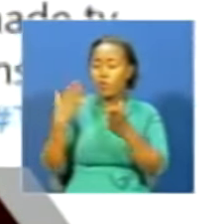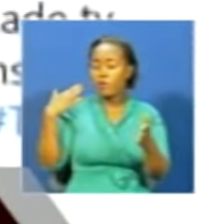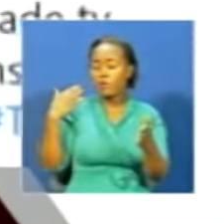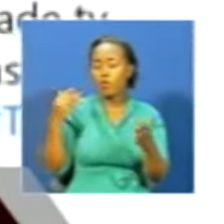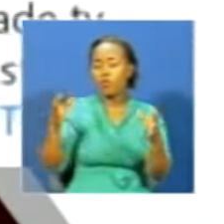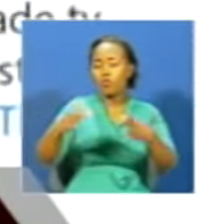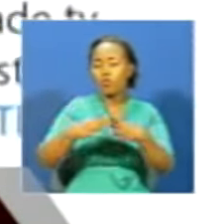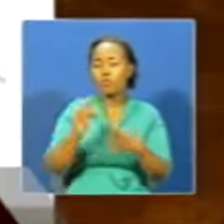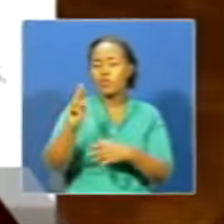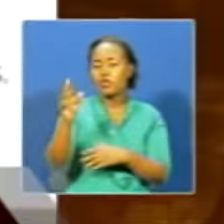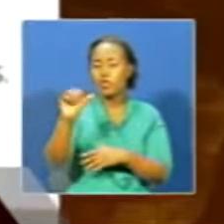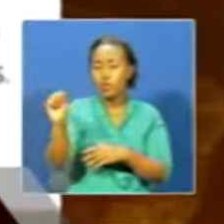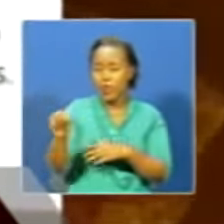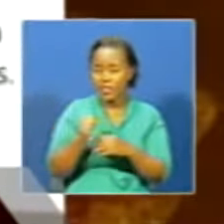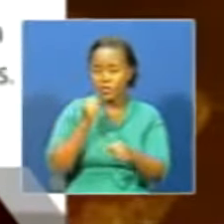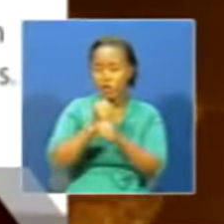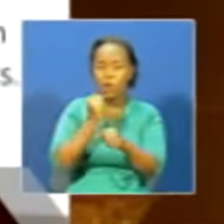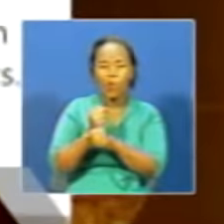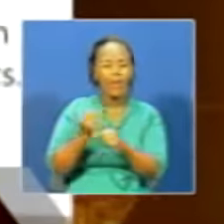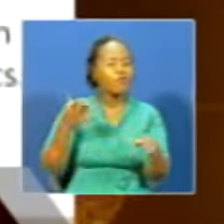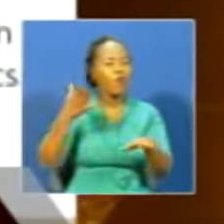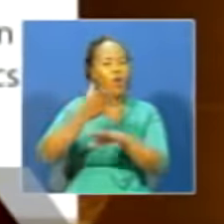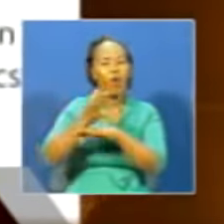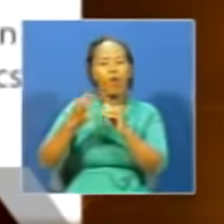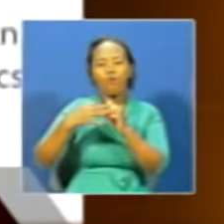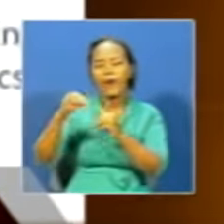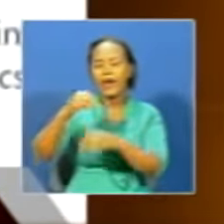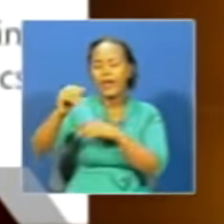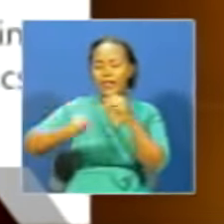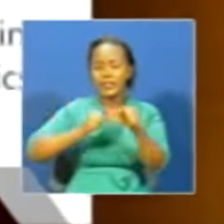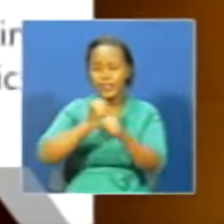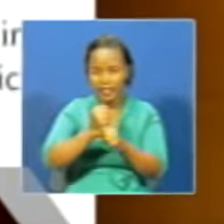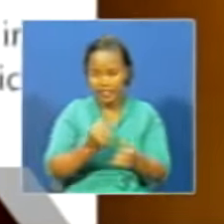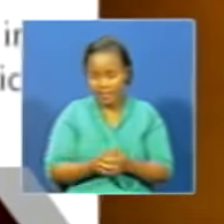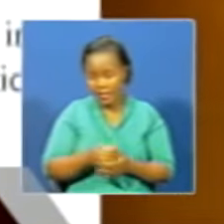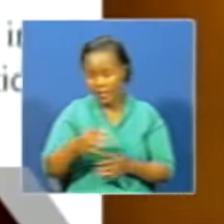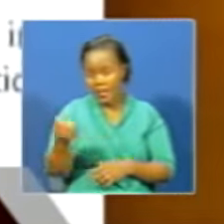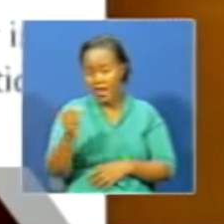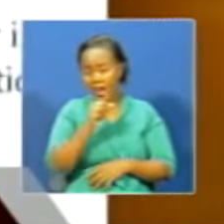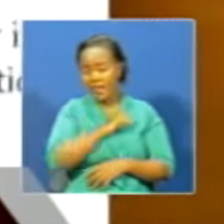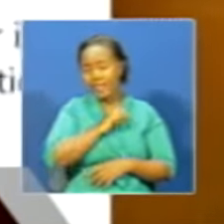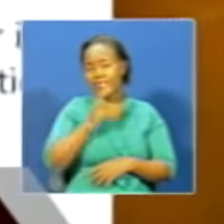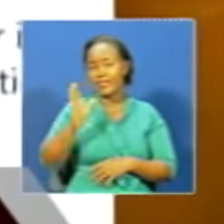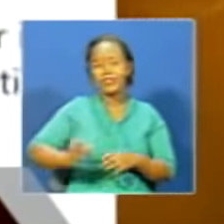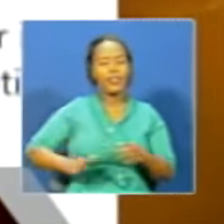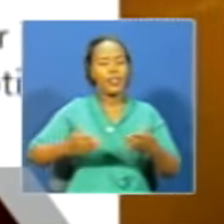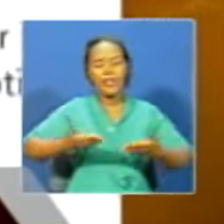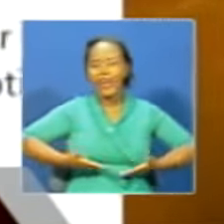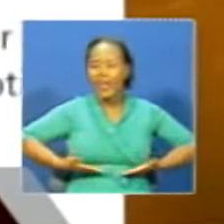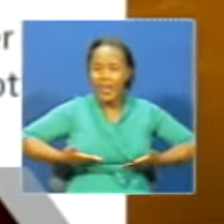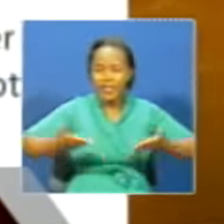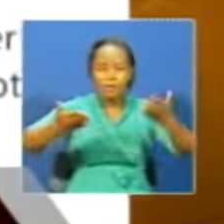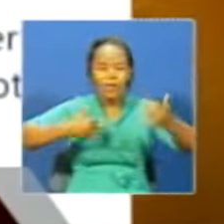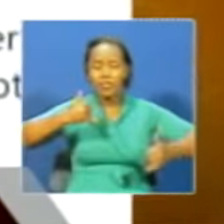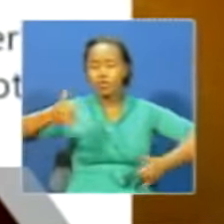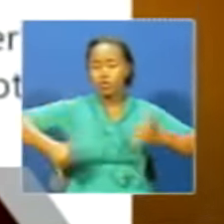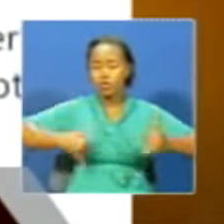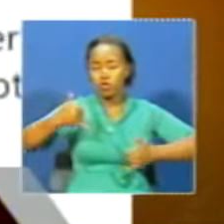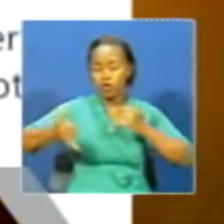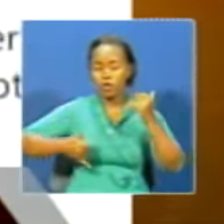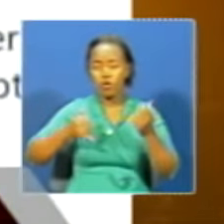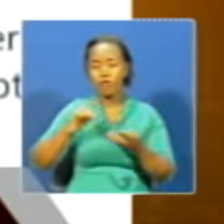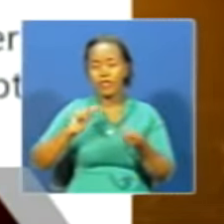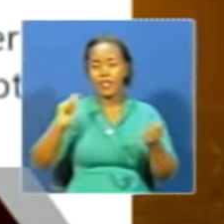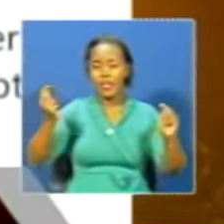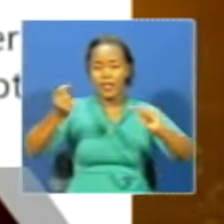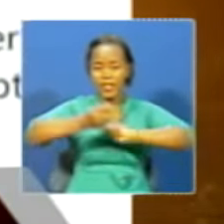80. Politician Millicent Omanga also took to her platform to express her joy to the KBC relaunch. Government spokesperson